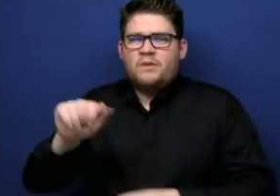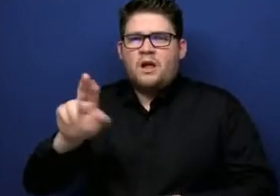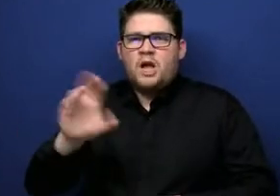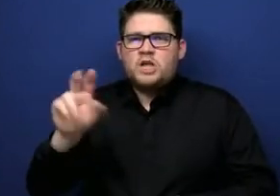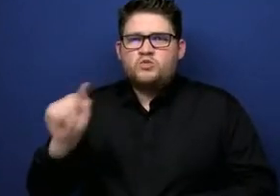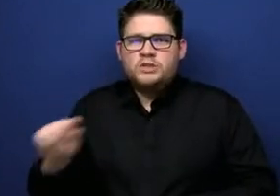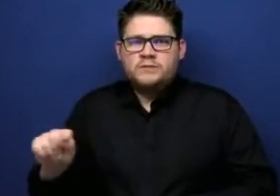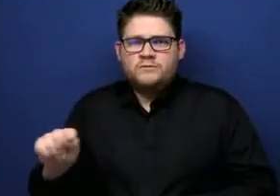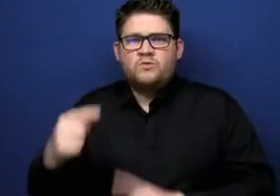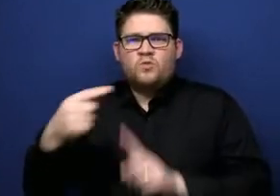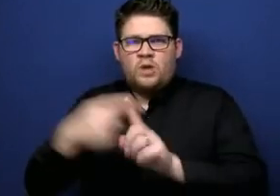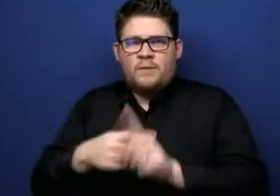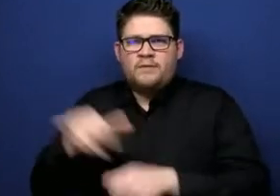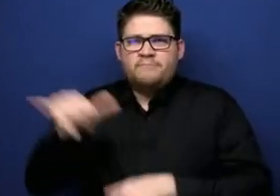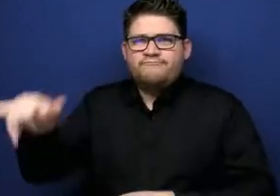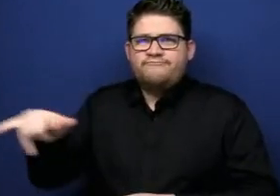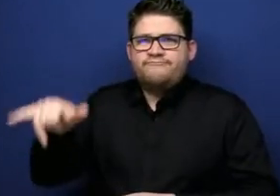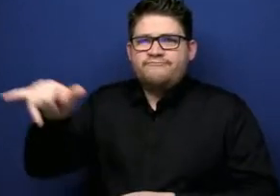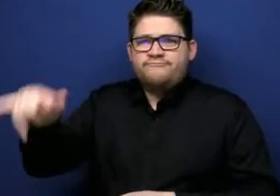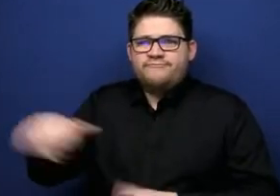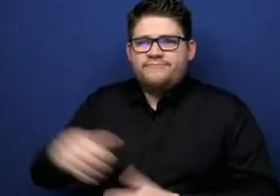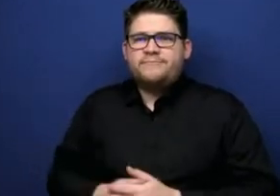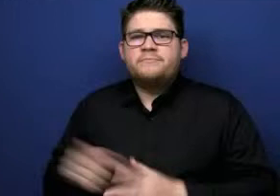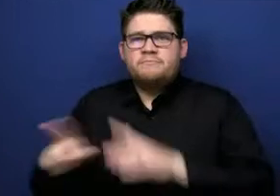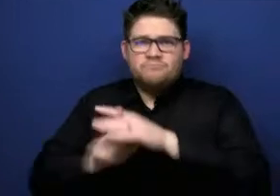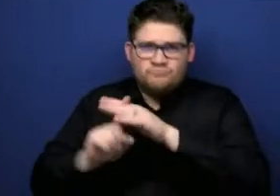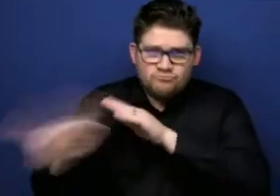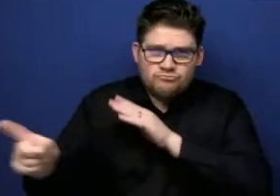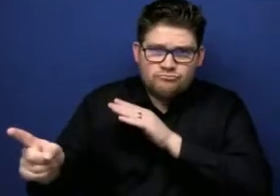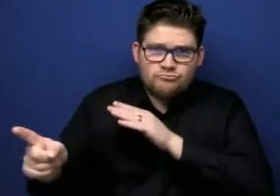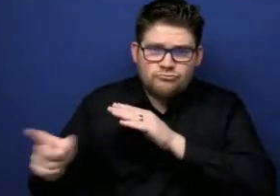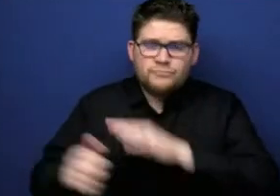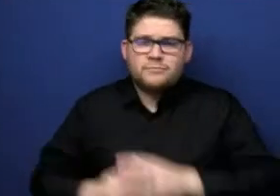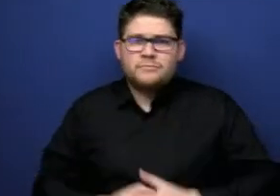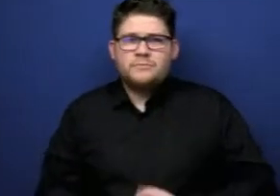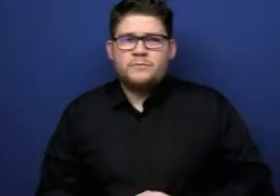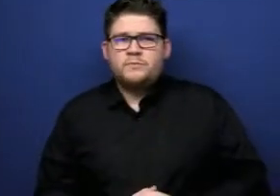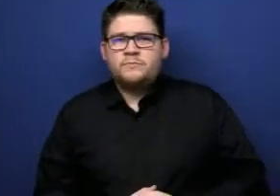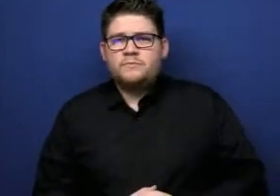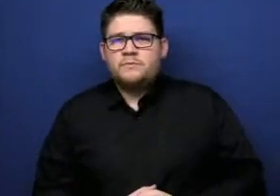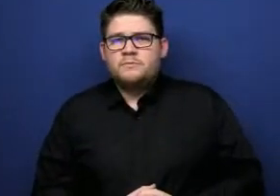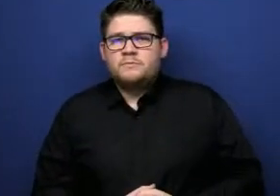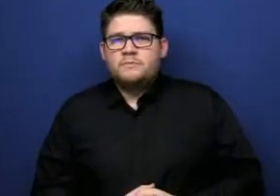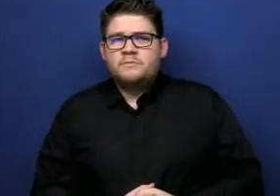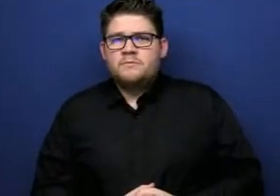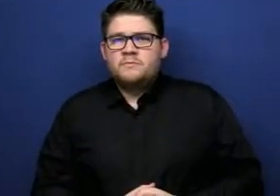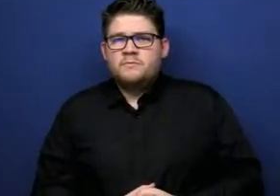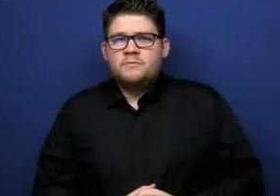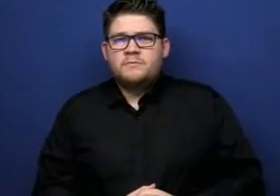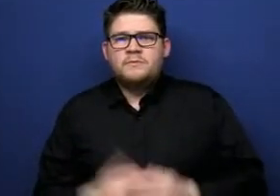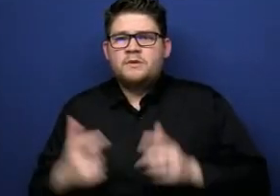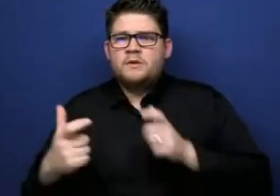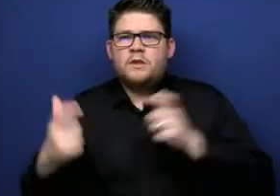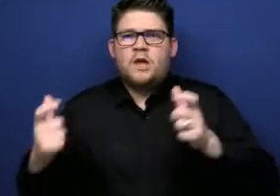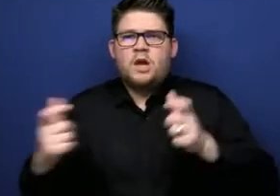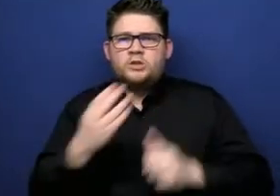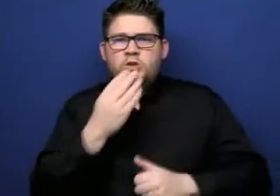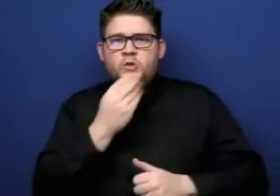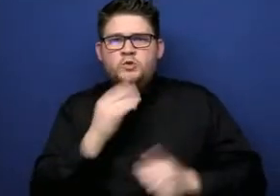of Hungarian Jewry, the last large Jewish community in Europe. After the